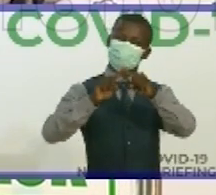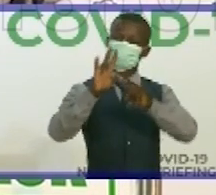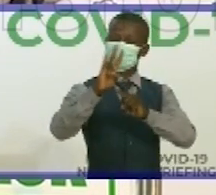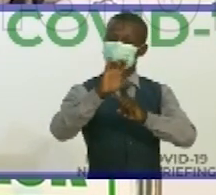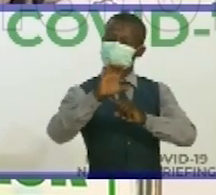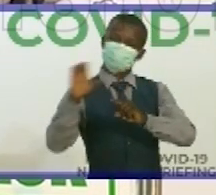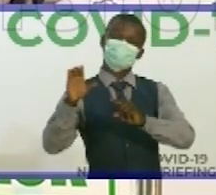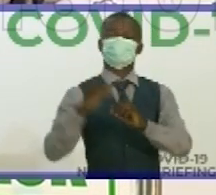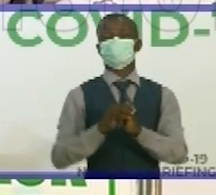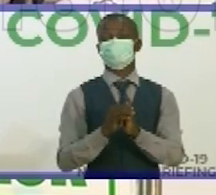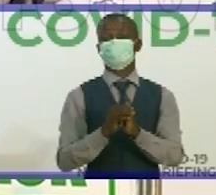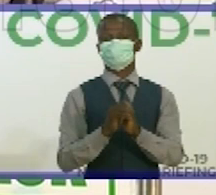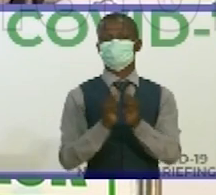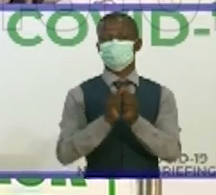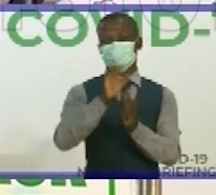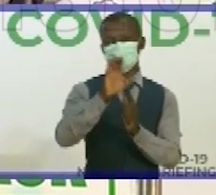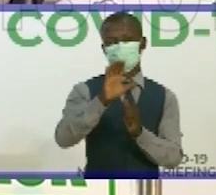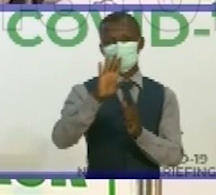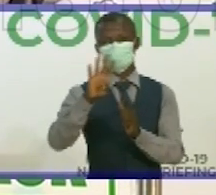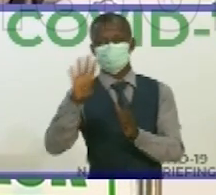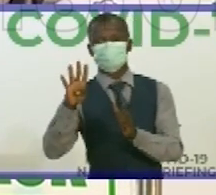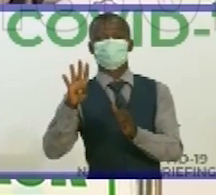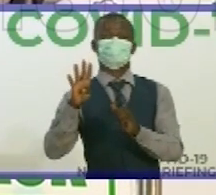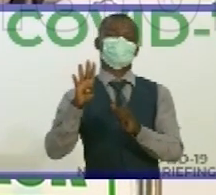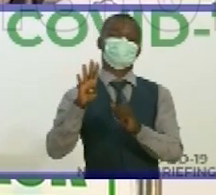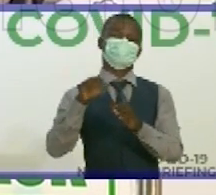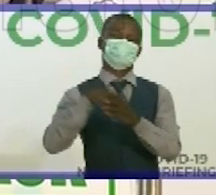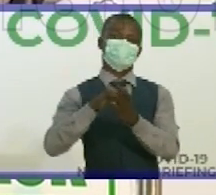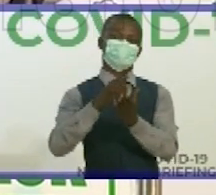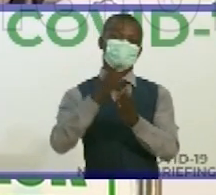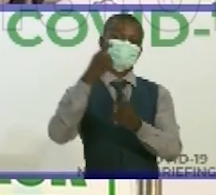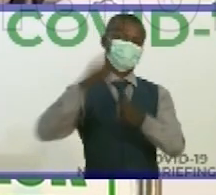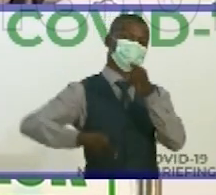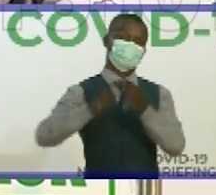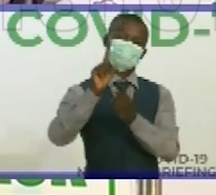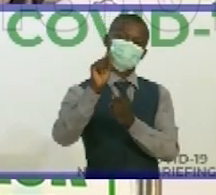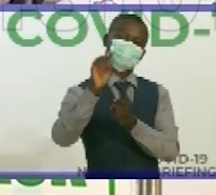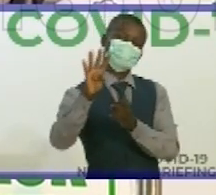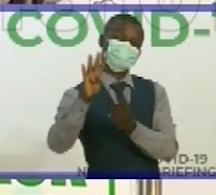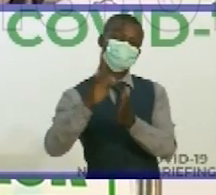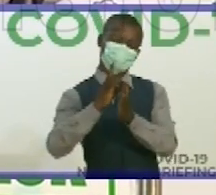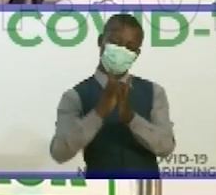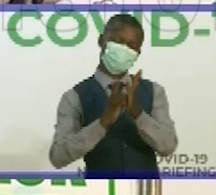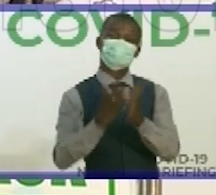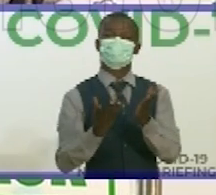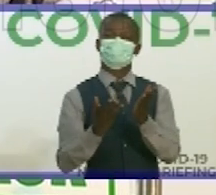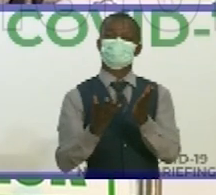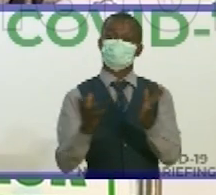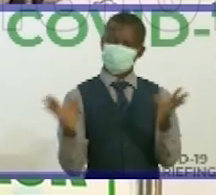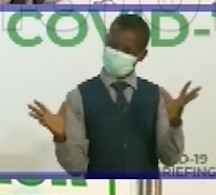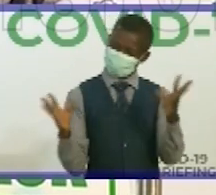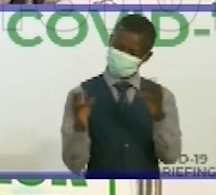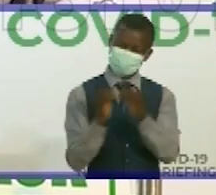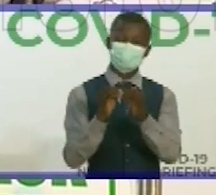with 543 new cases in the past 24 hours, bringing our confirmed total number